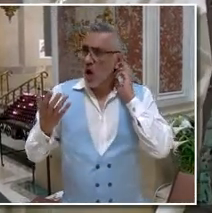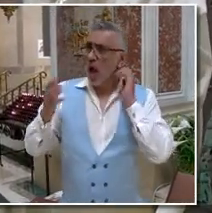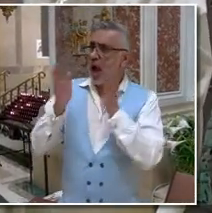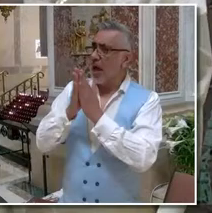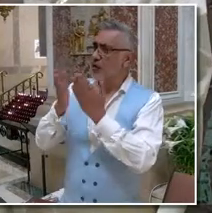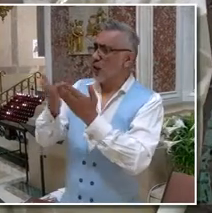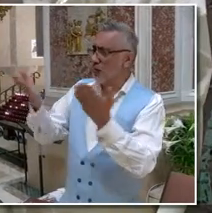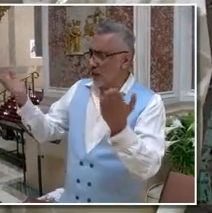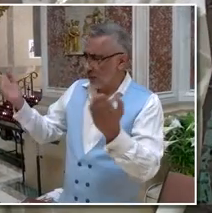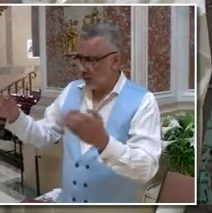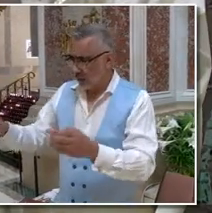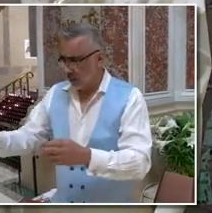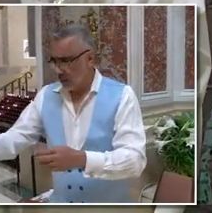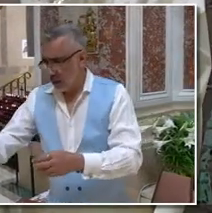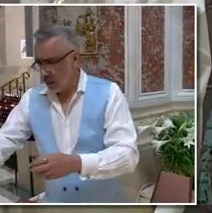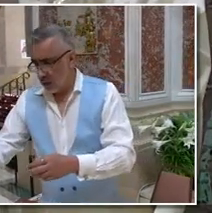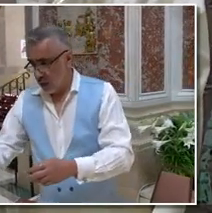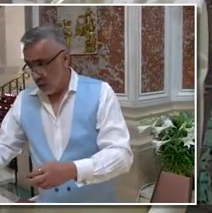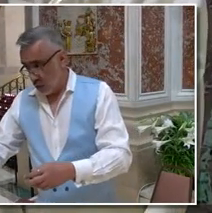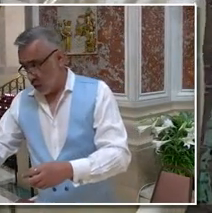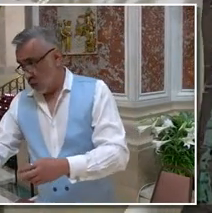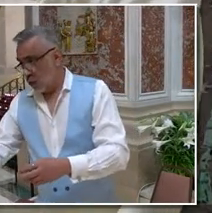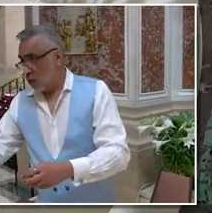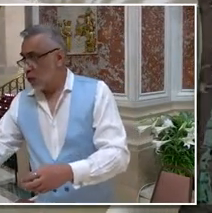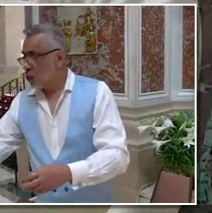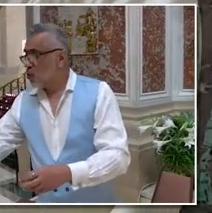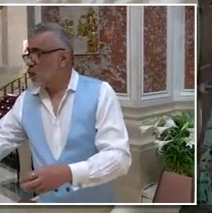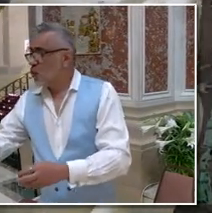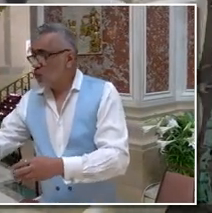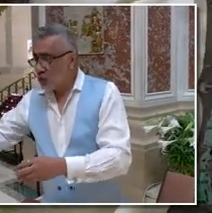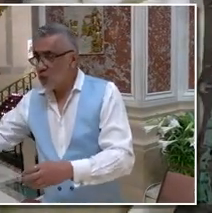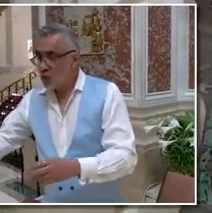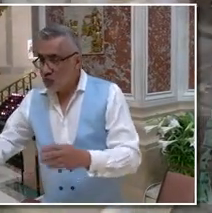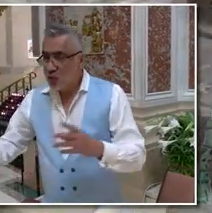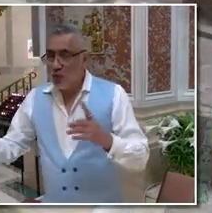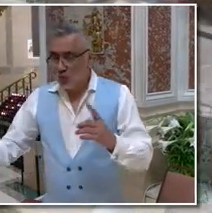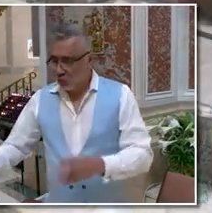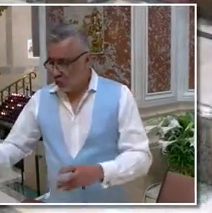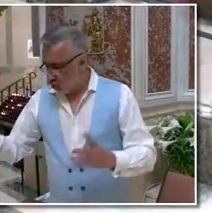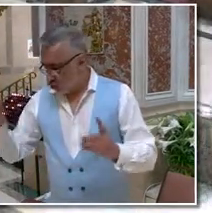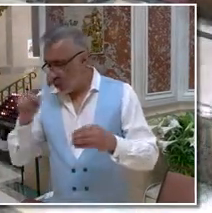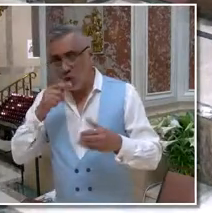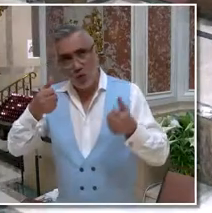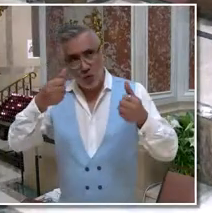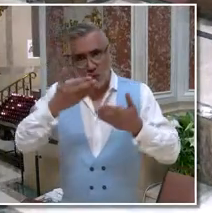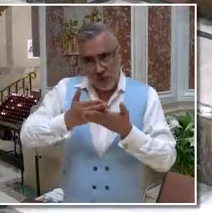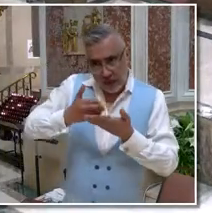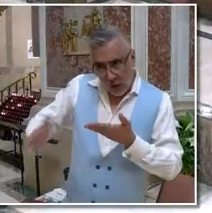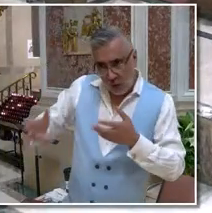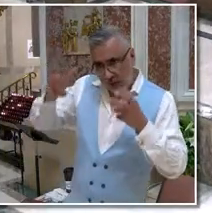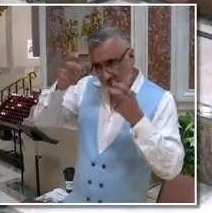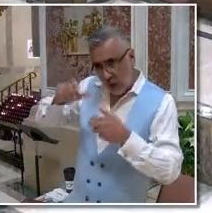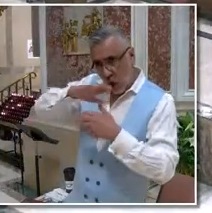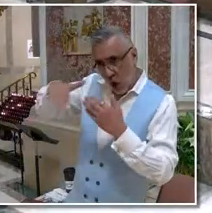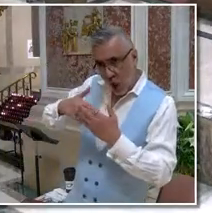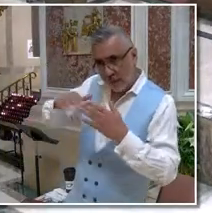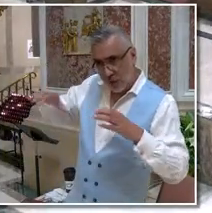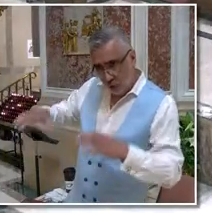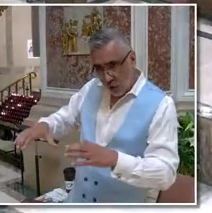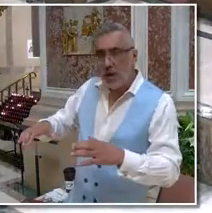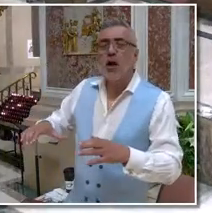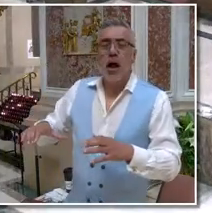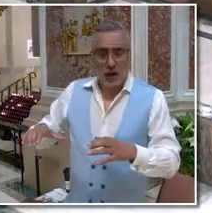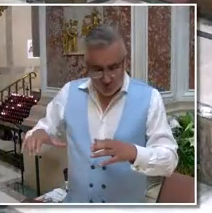of you, do you renounce Satan? I do. And all his works? I